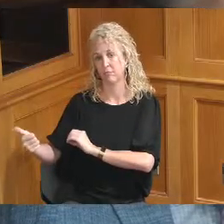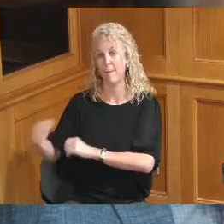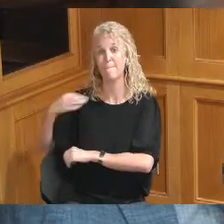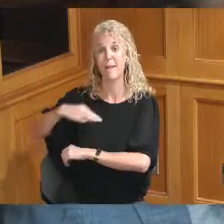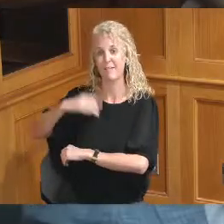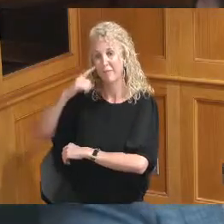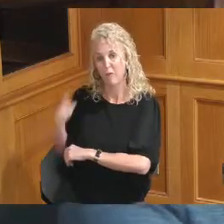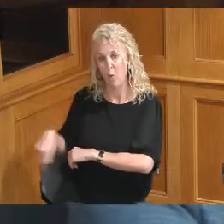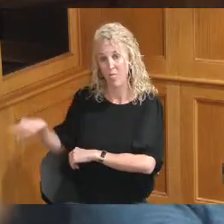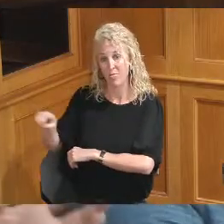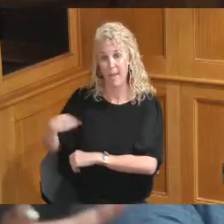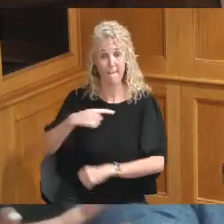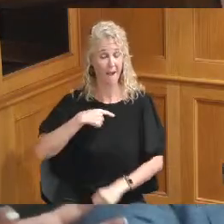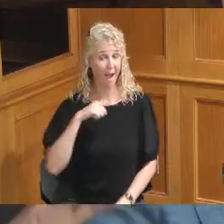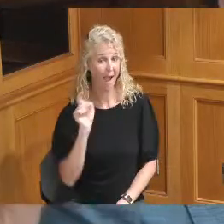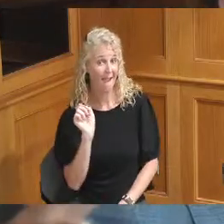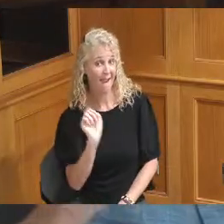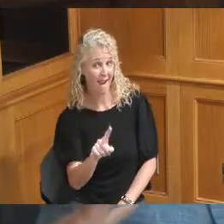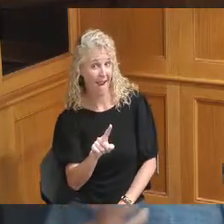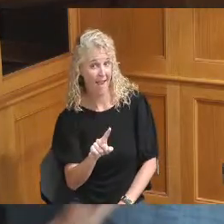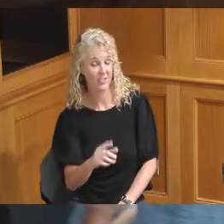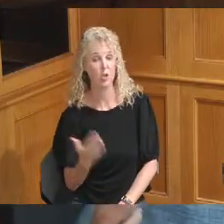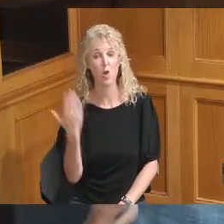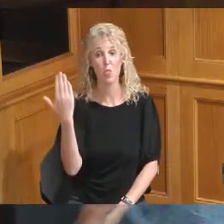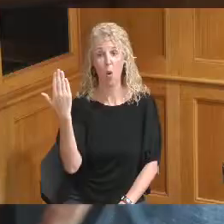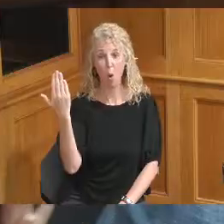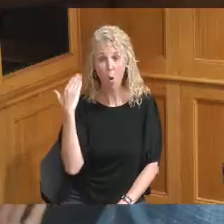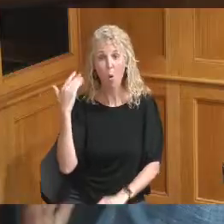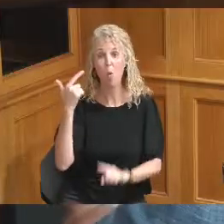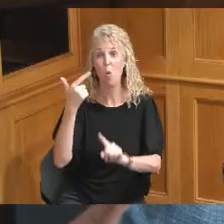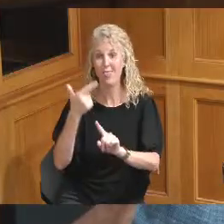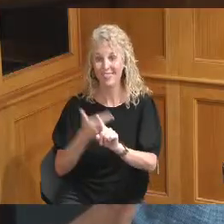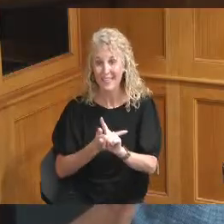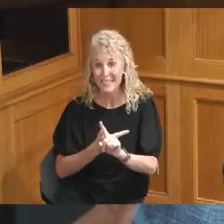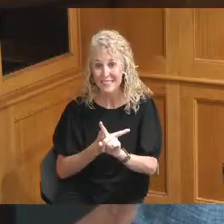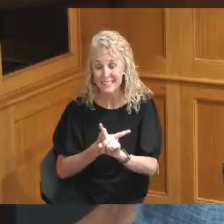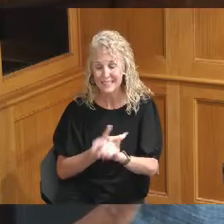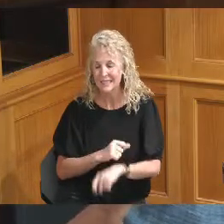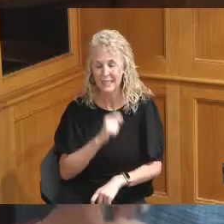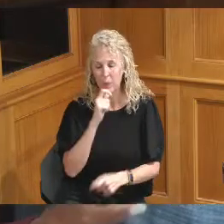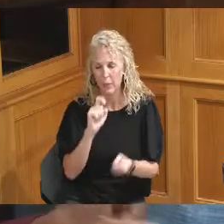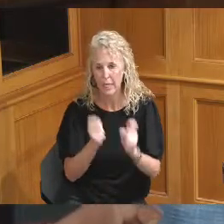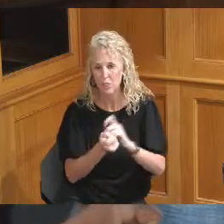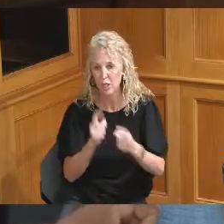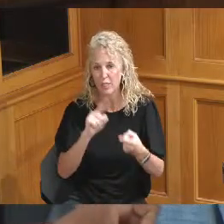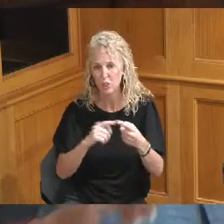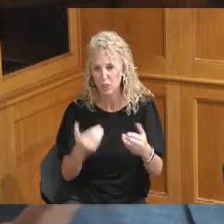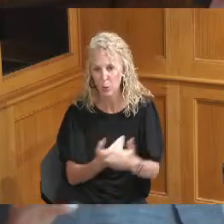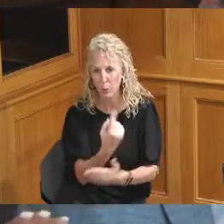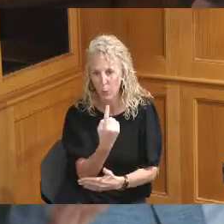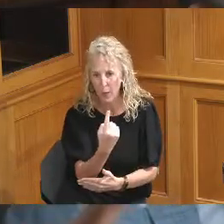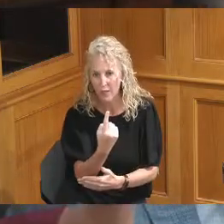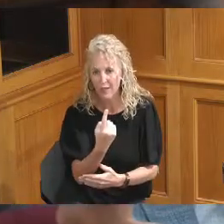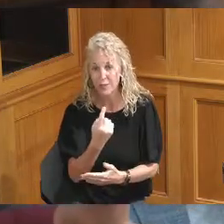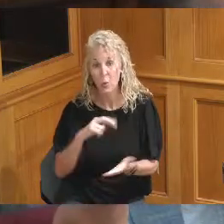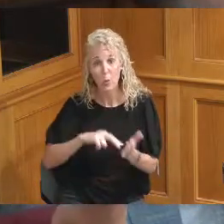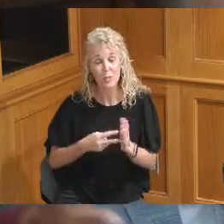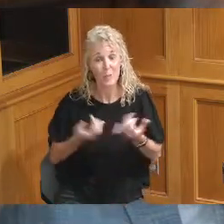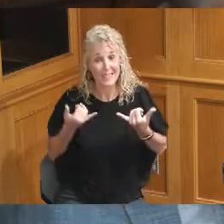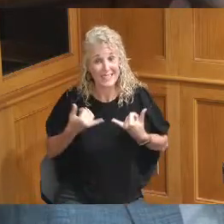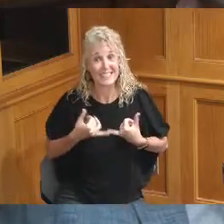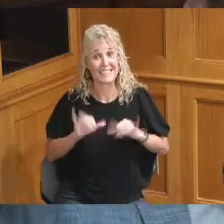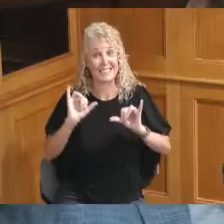even asked them, in the old deal, which is the one we got right now, and it's not gonna change, by the way, until we get a new lease, so it's still the same